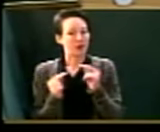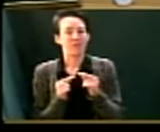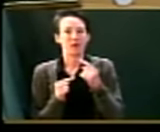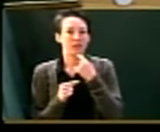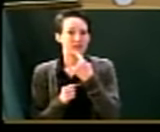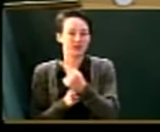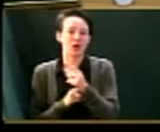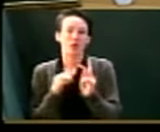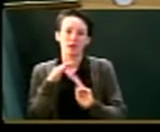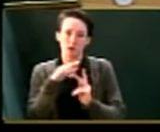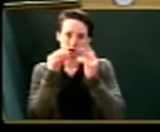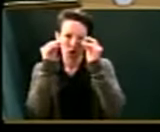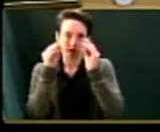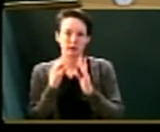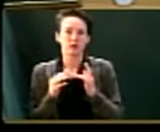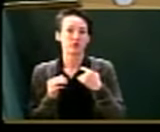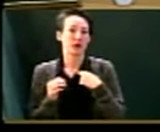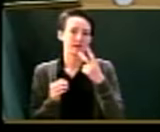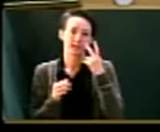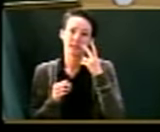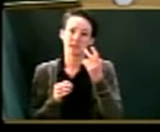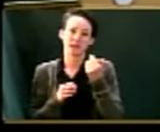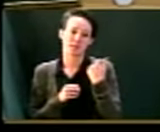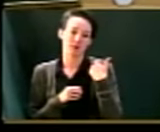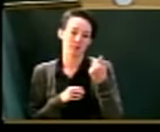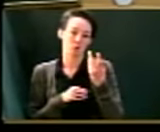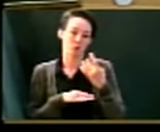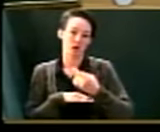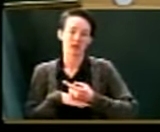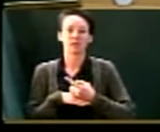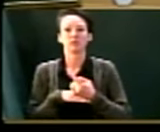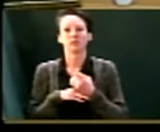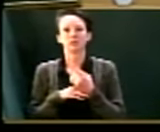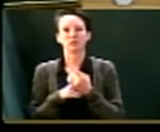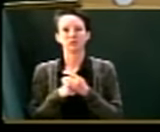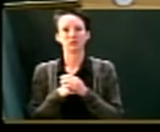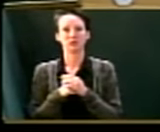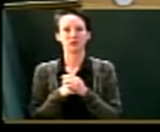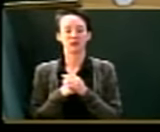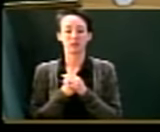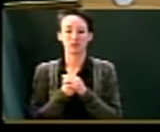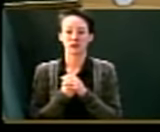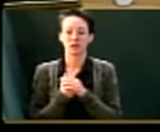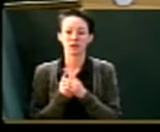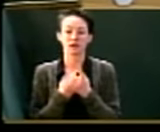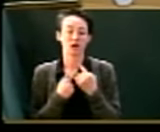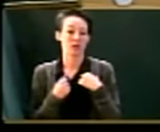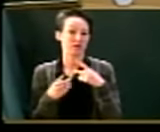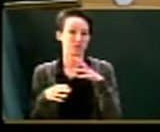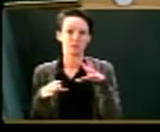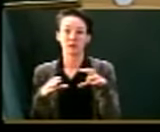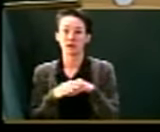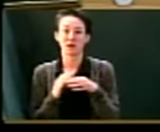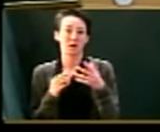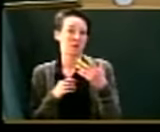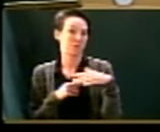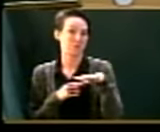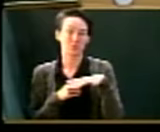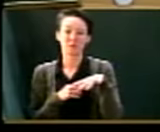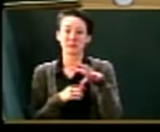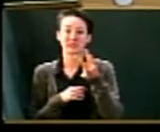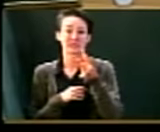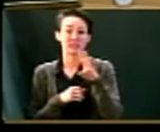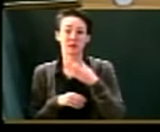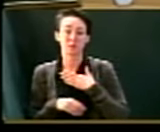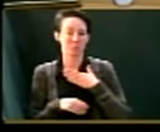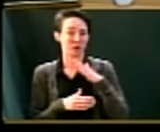the kindergarten teachers I've seen these last few days, and I've been in probably six of my schools in the